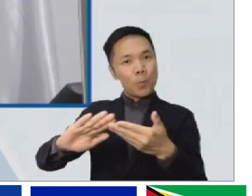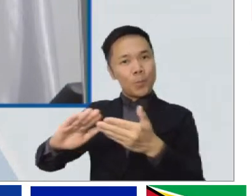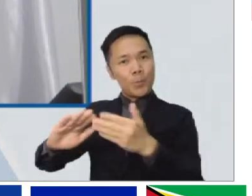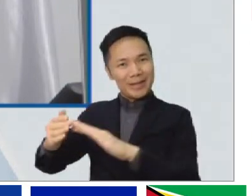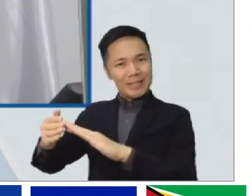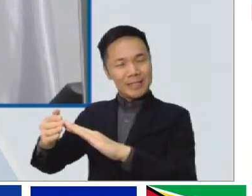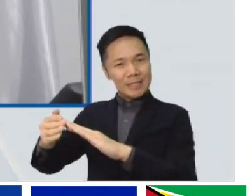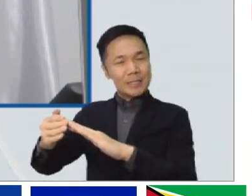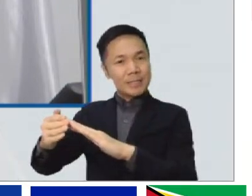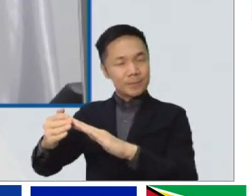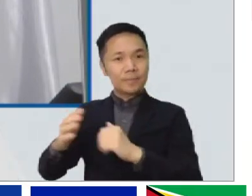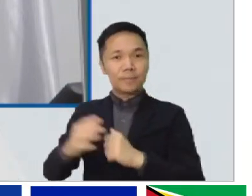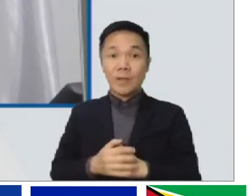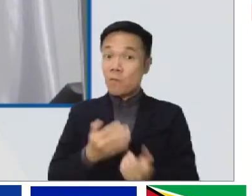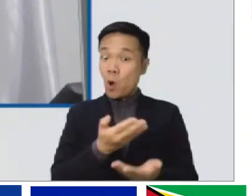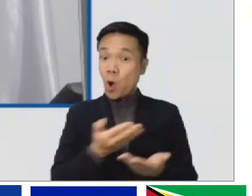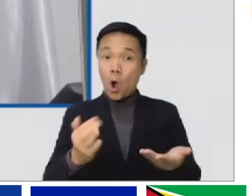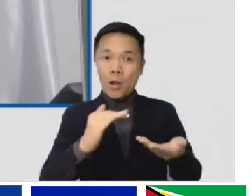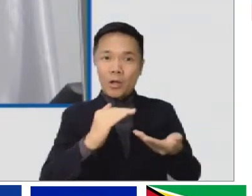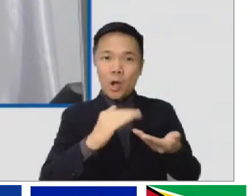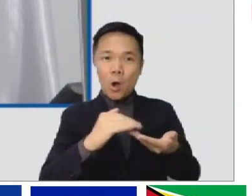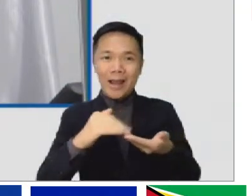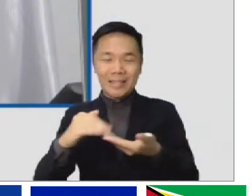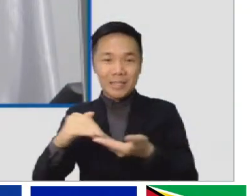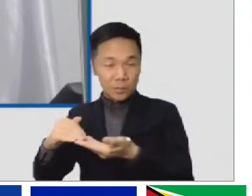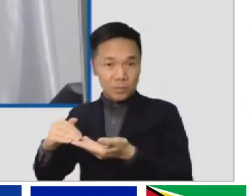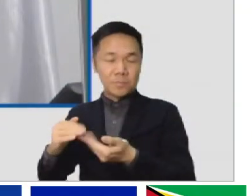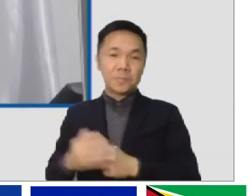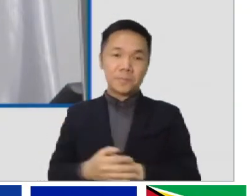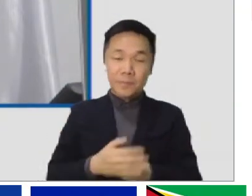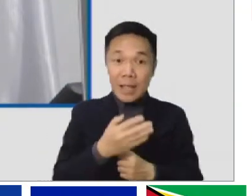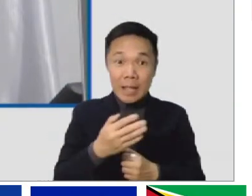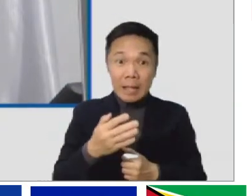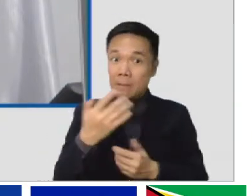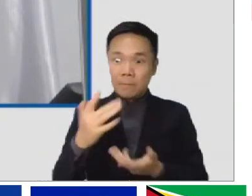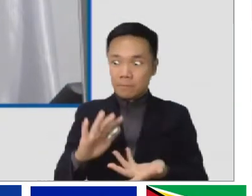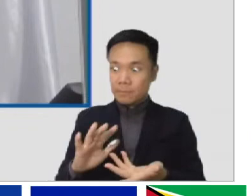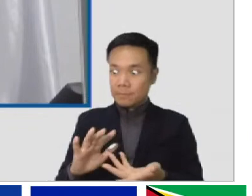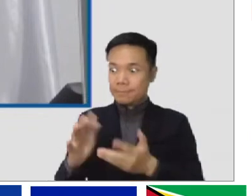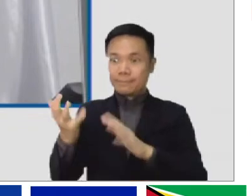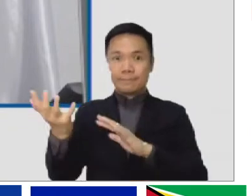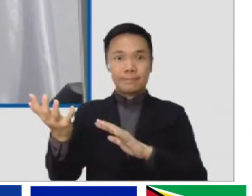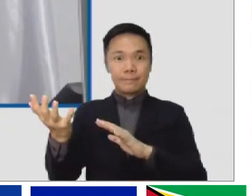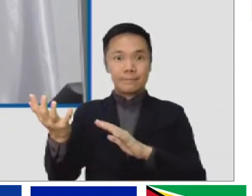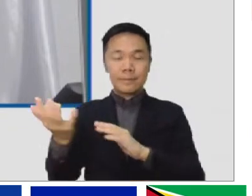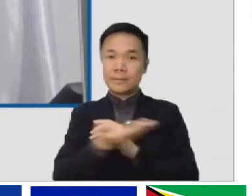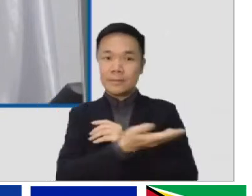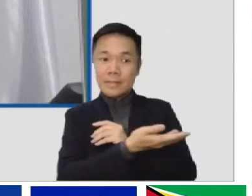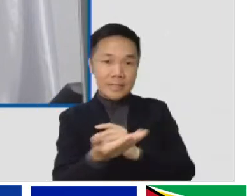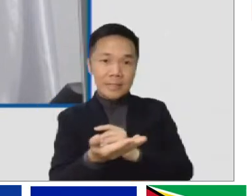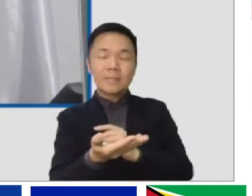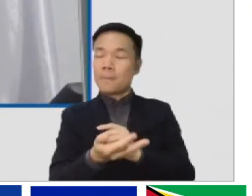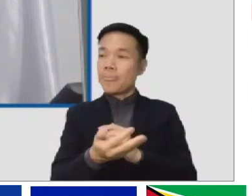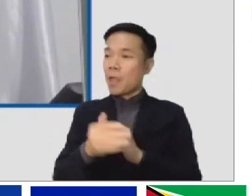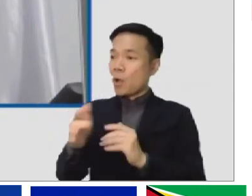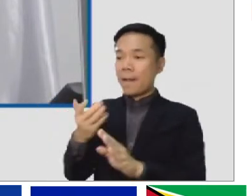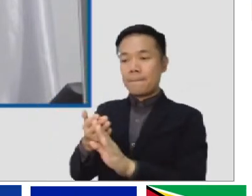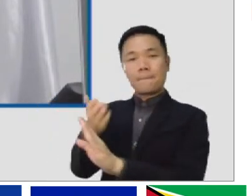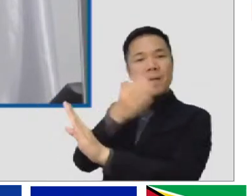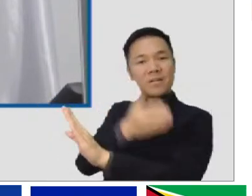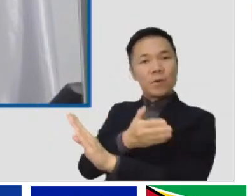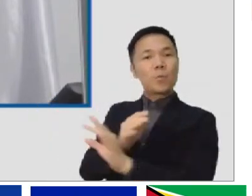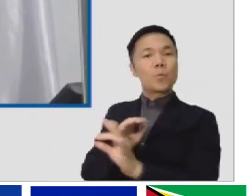are threatened by an event, and that they can get appropriately prepared. That is why we have developed